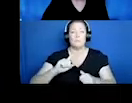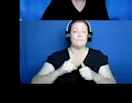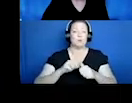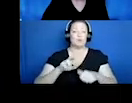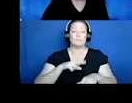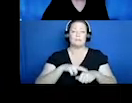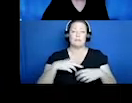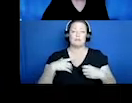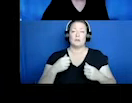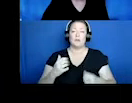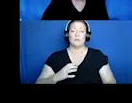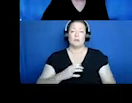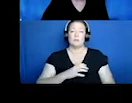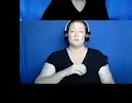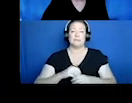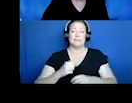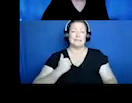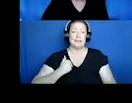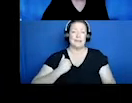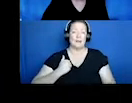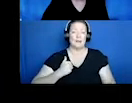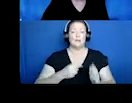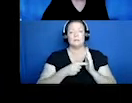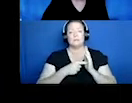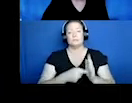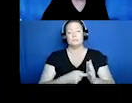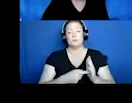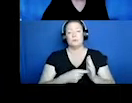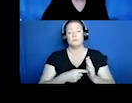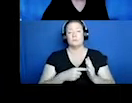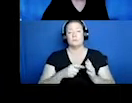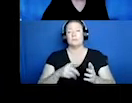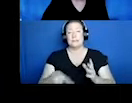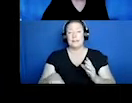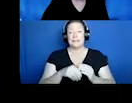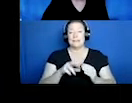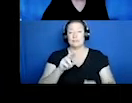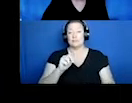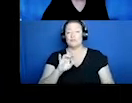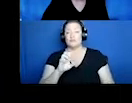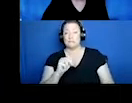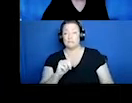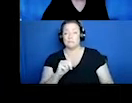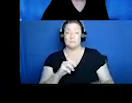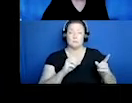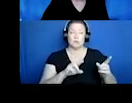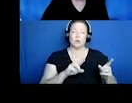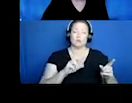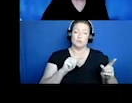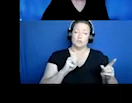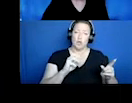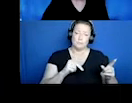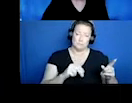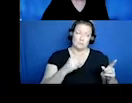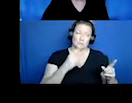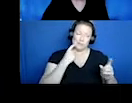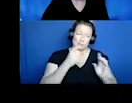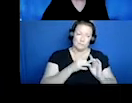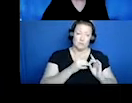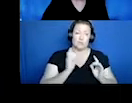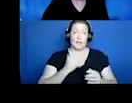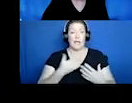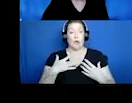Health Council in Canada, and it just shows that in addition to racism, which is what Dr. Thompson touched on, our health